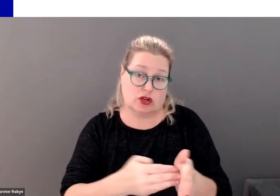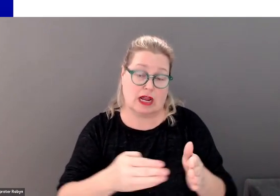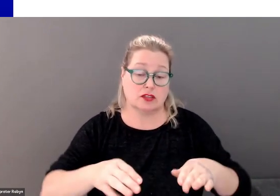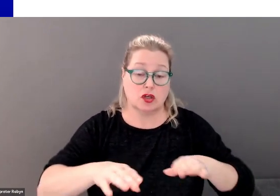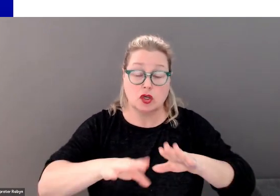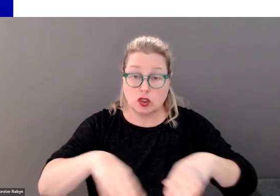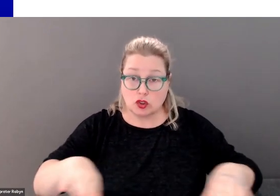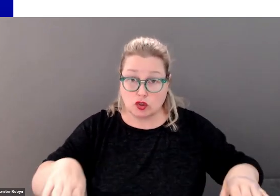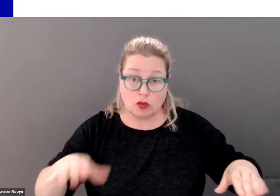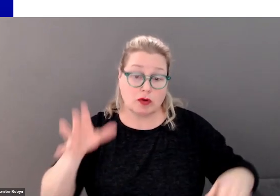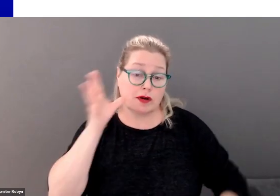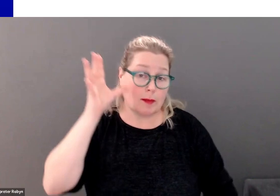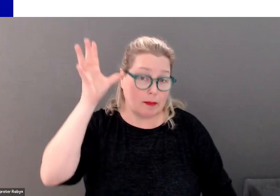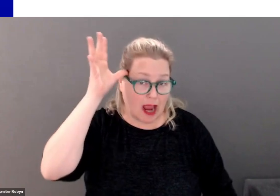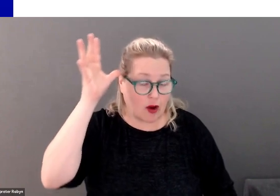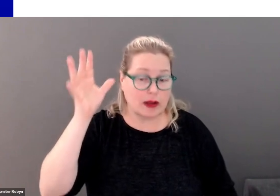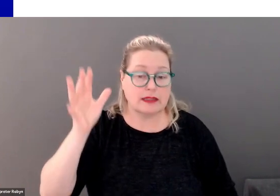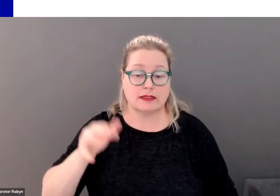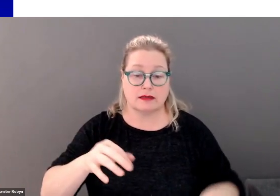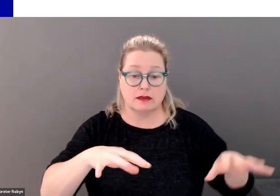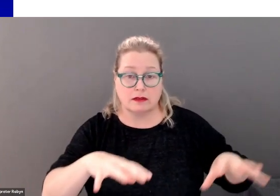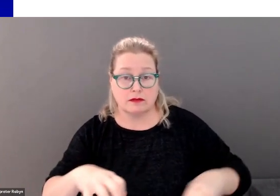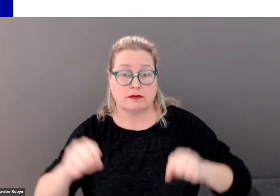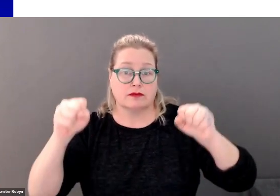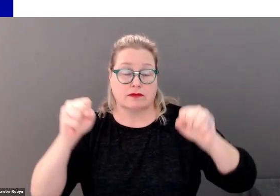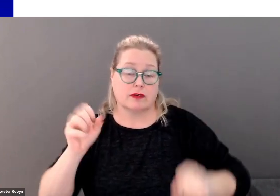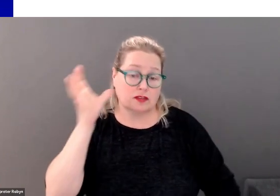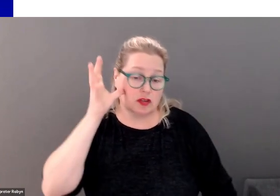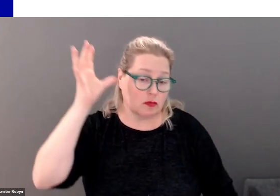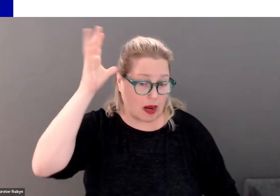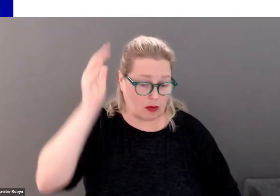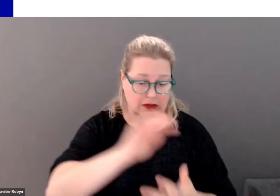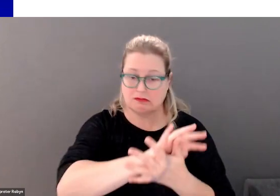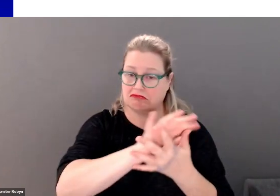caregivers, foster parents, and prospective parents in the child welfare system.